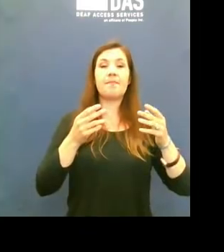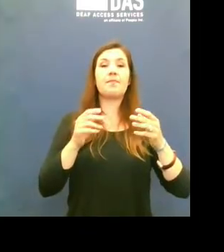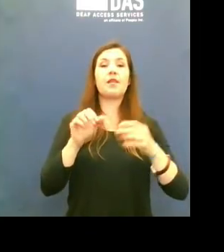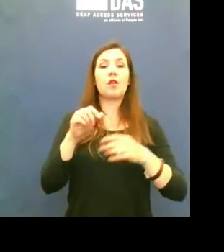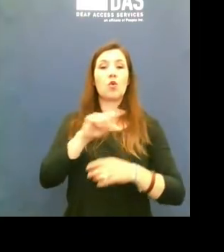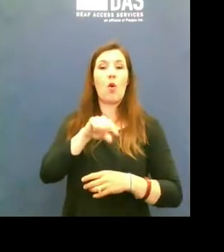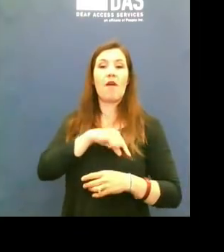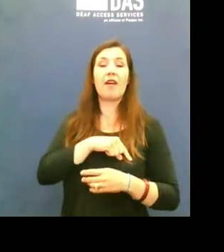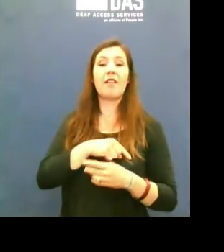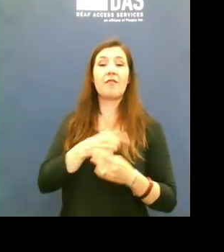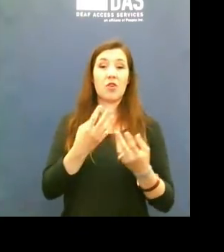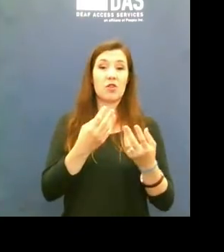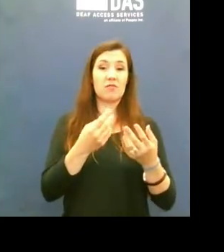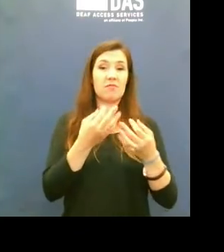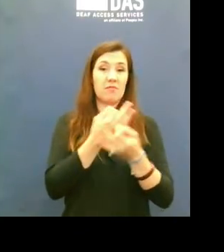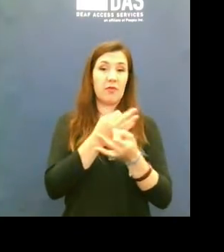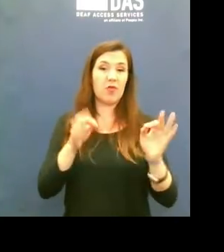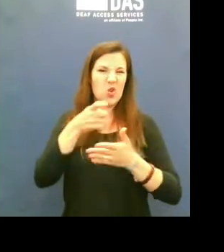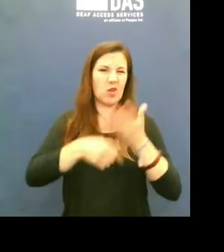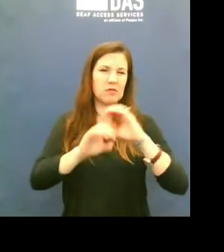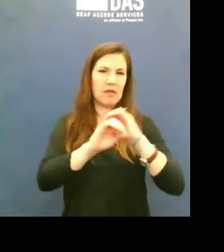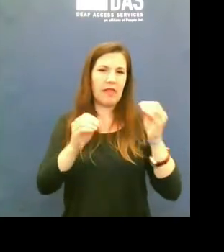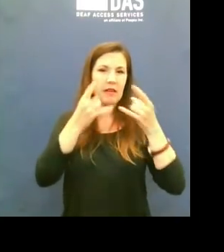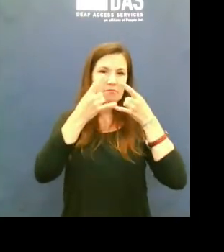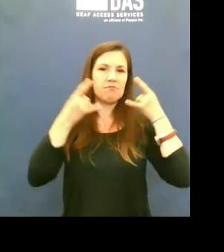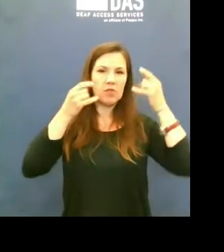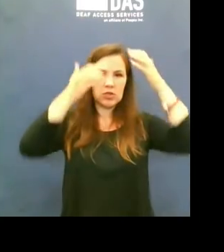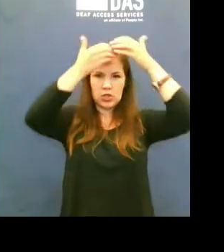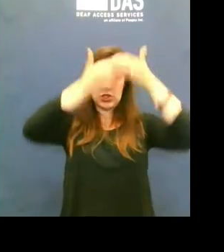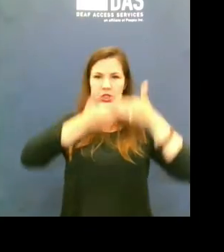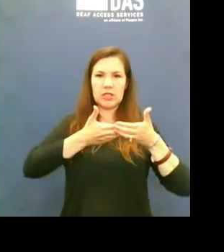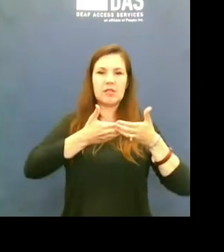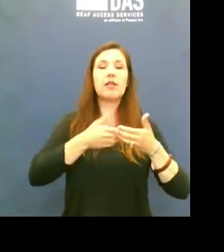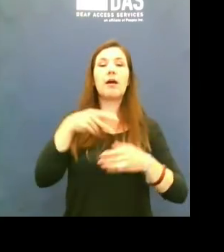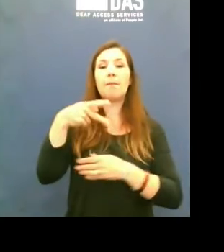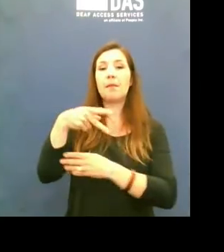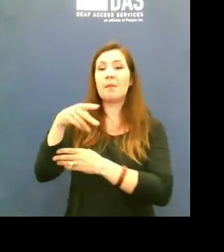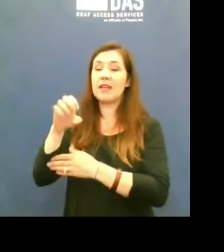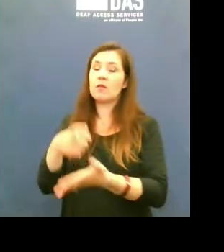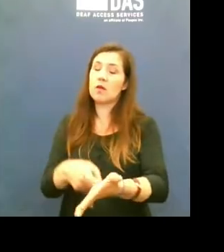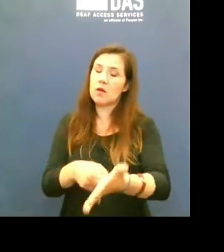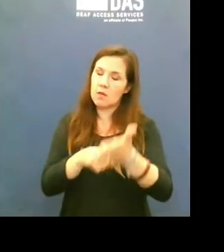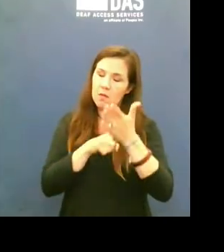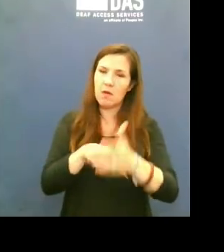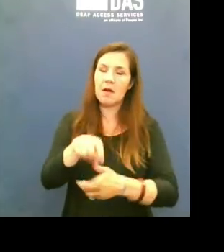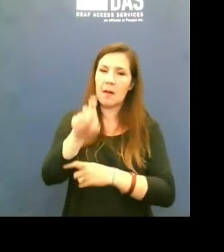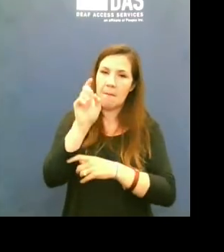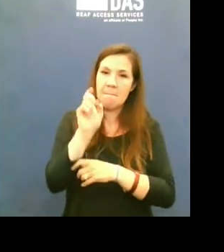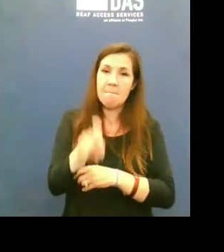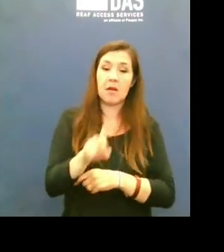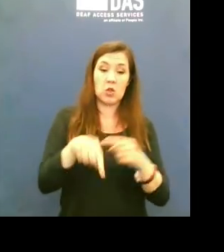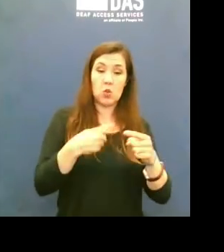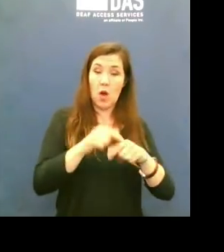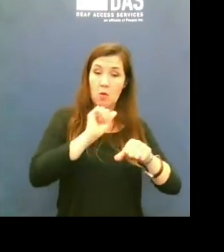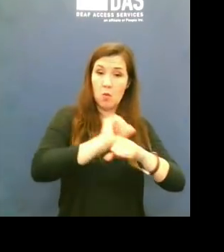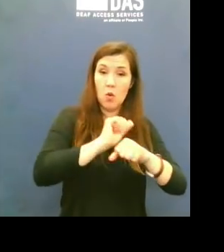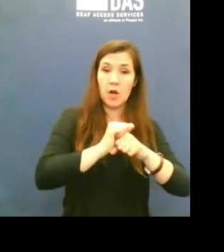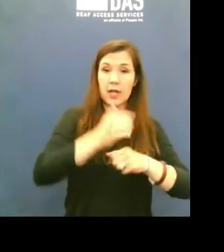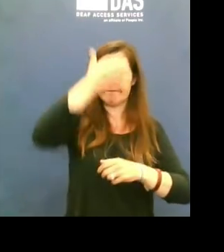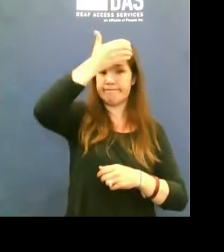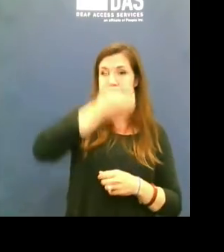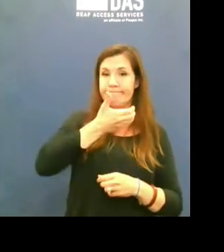for a free face shield from Erie County. PPE is required. You must wear a mask at all times when you are in your salon, your